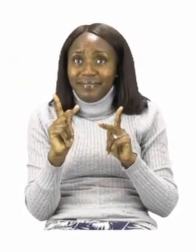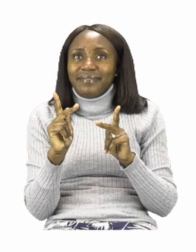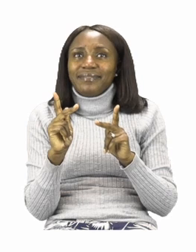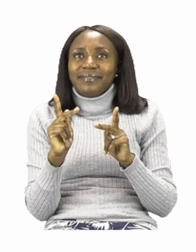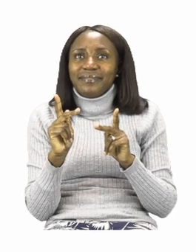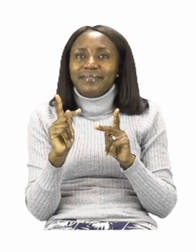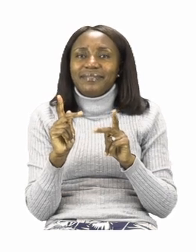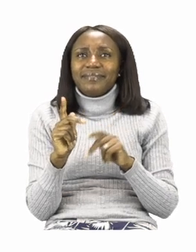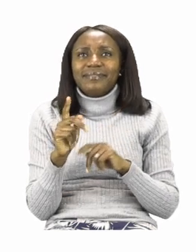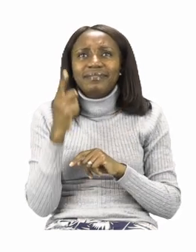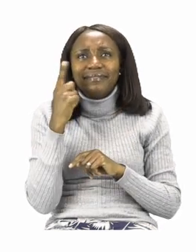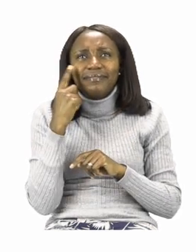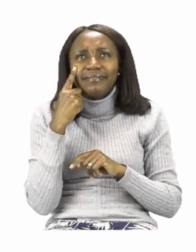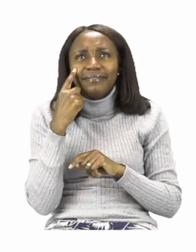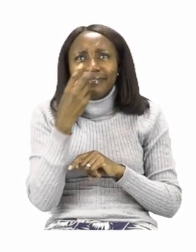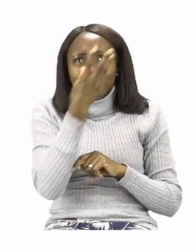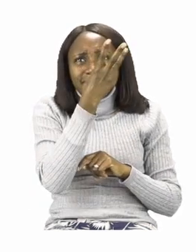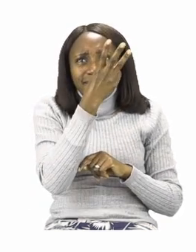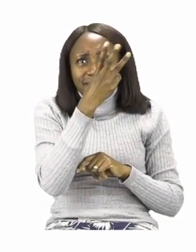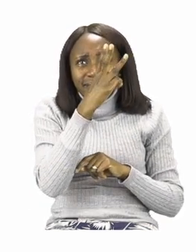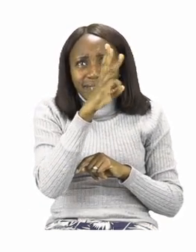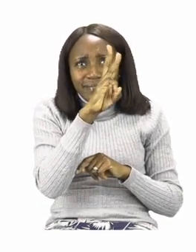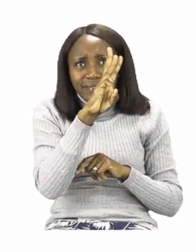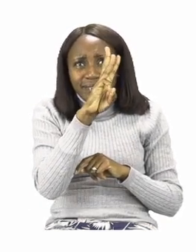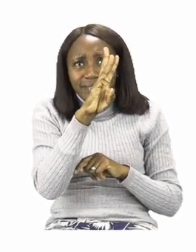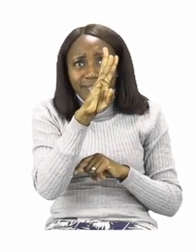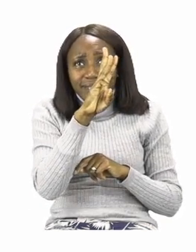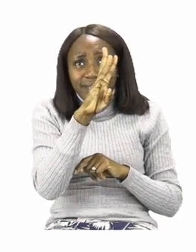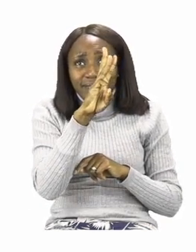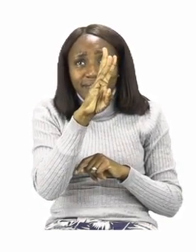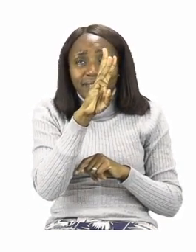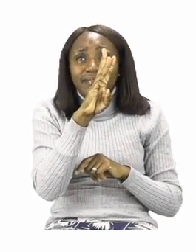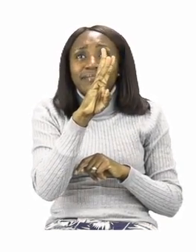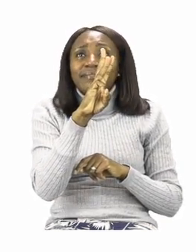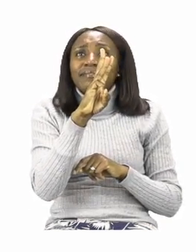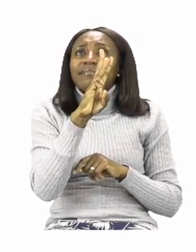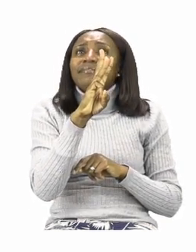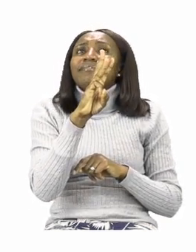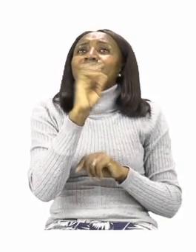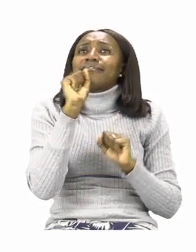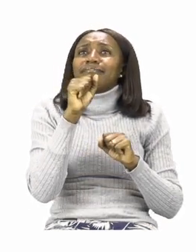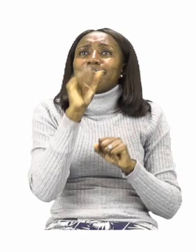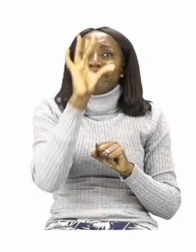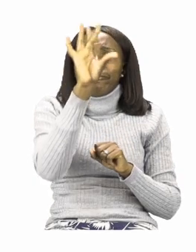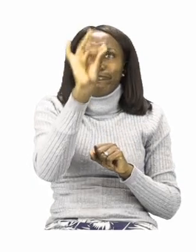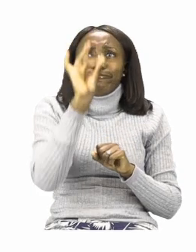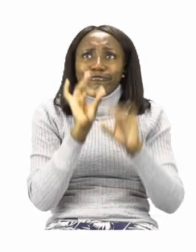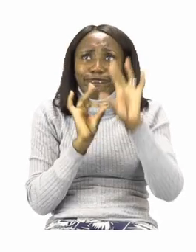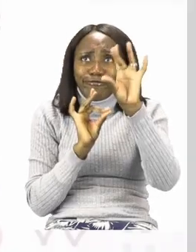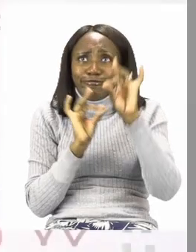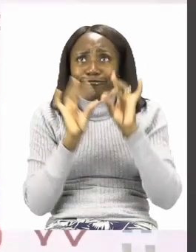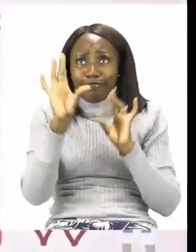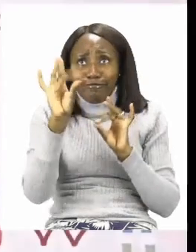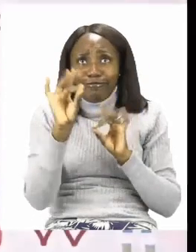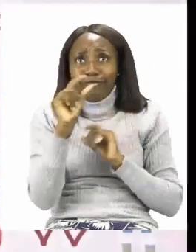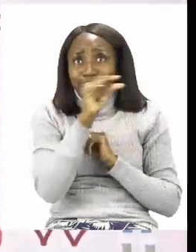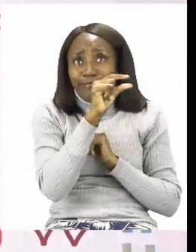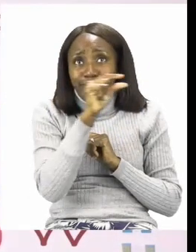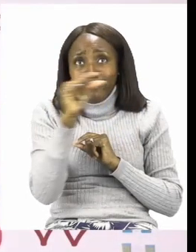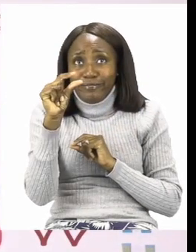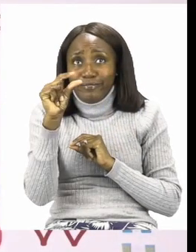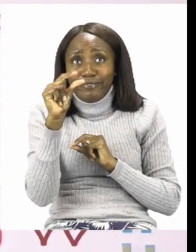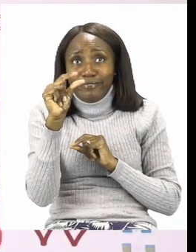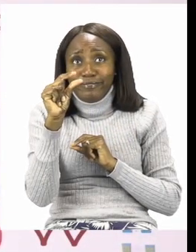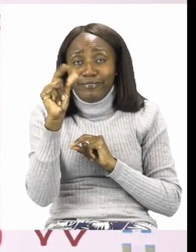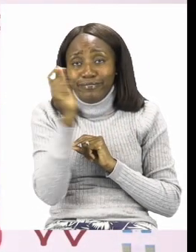you have 6 shapes. So you can now use any of the words in the shapes to